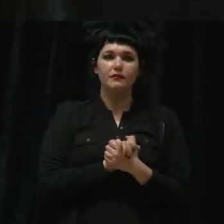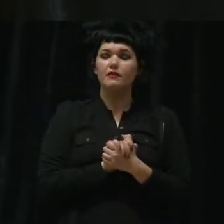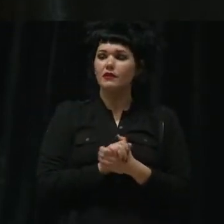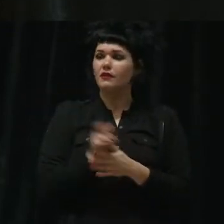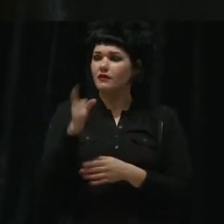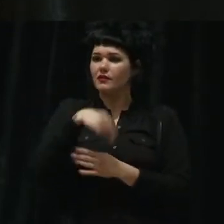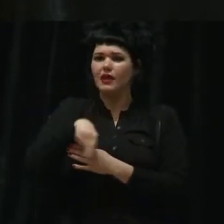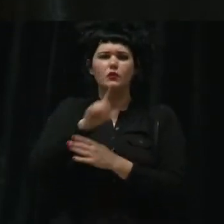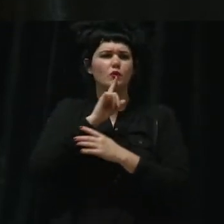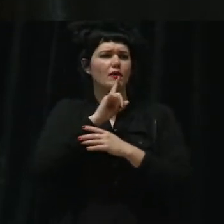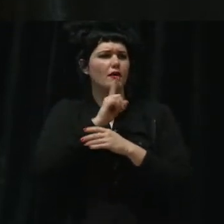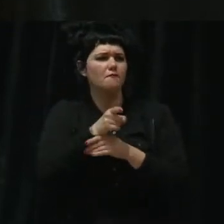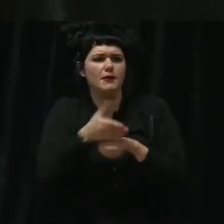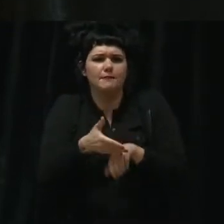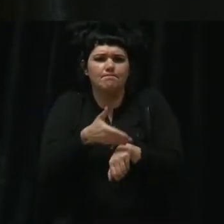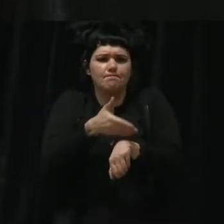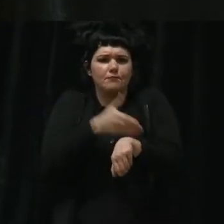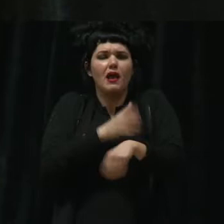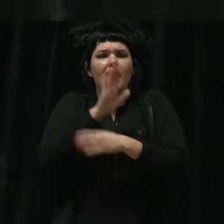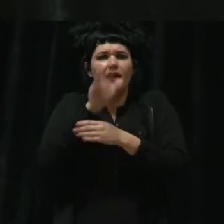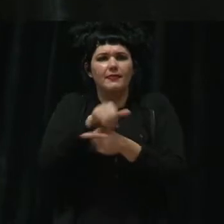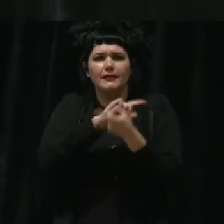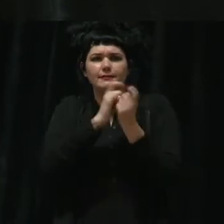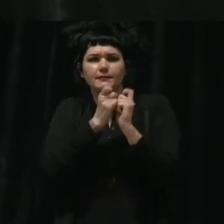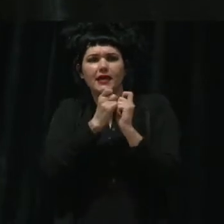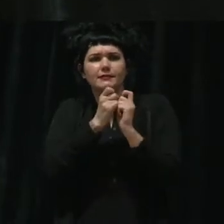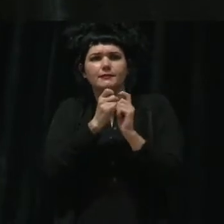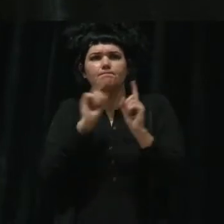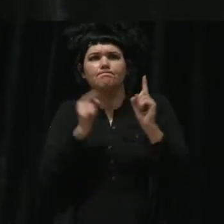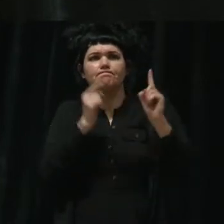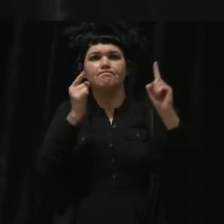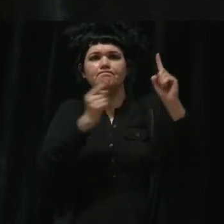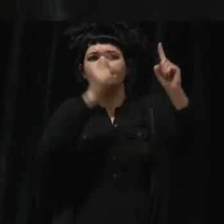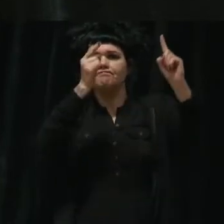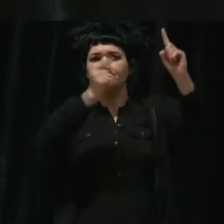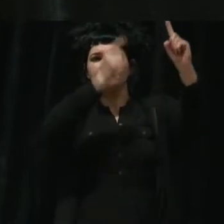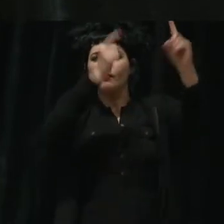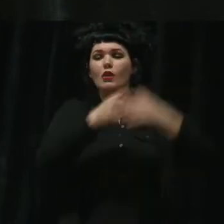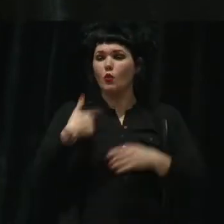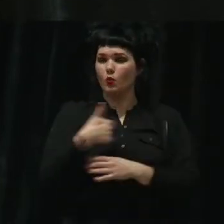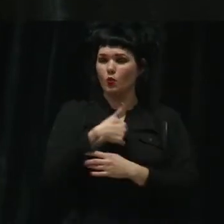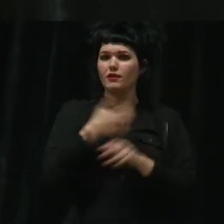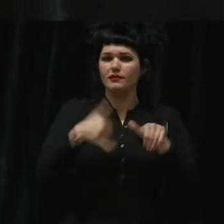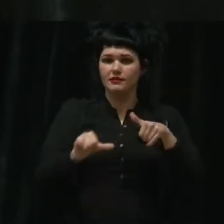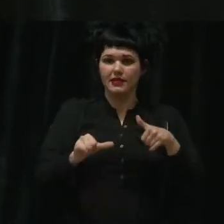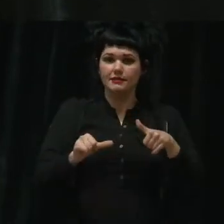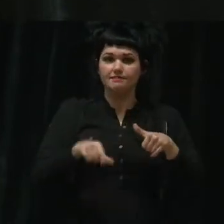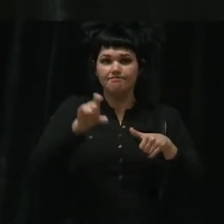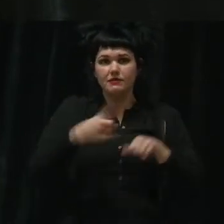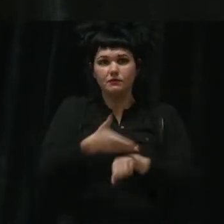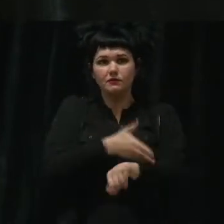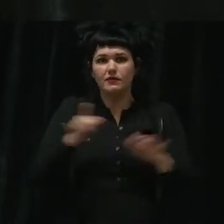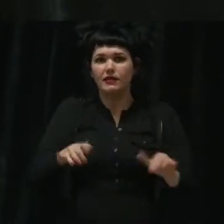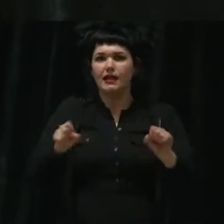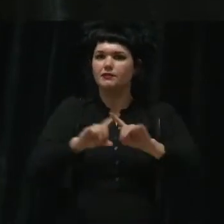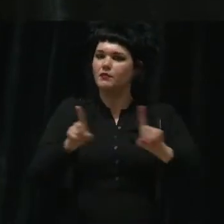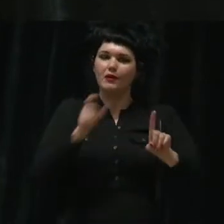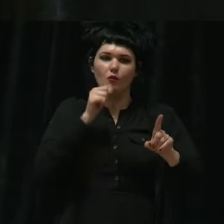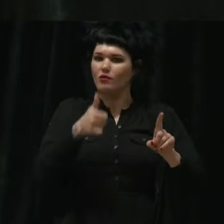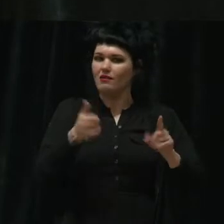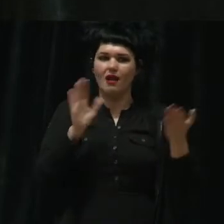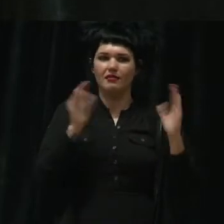moved the needle and the needle is moving. We still have a ways to go, but we're not where we were when we